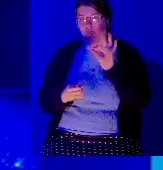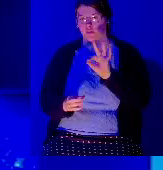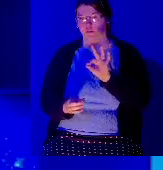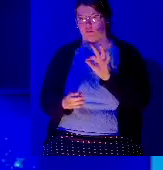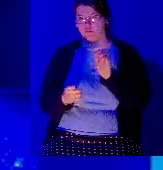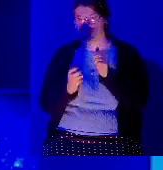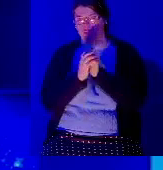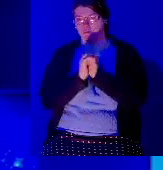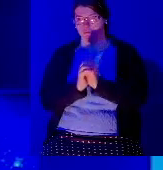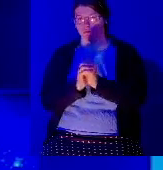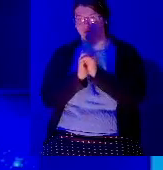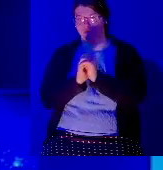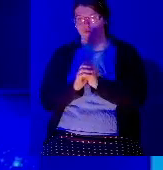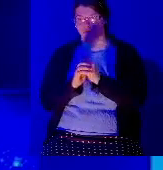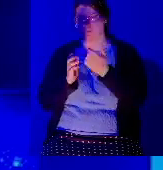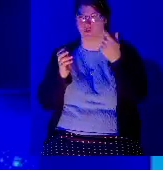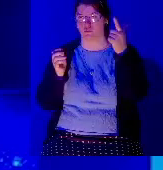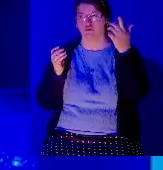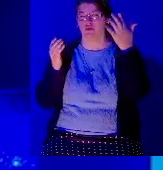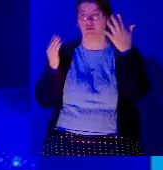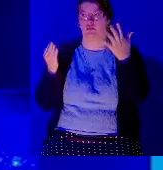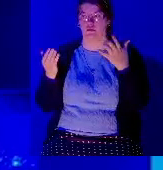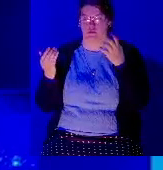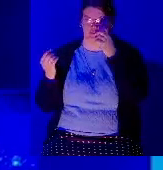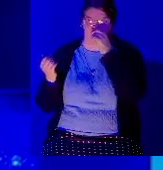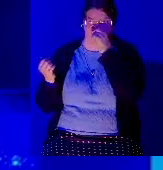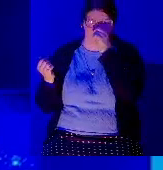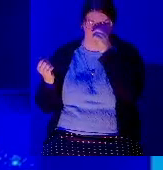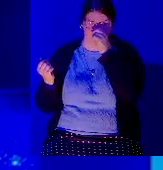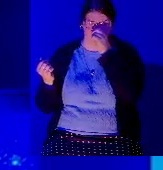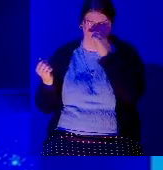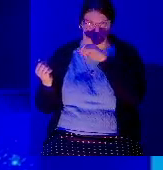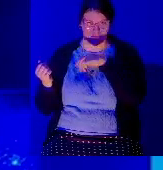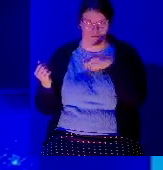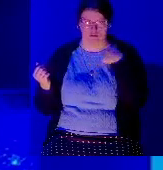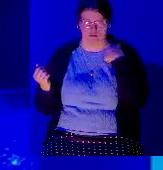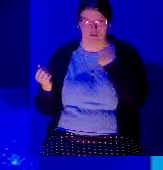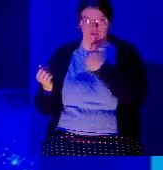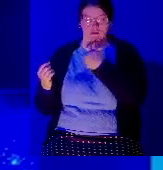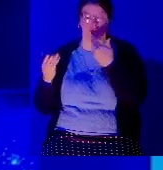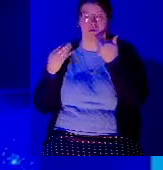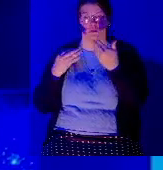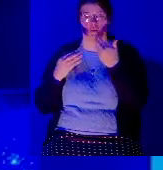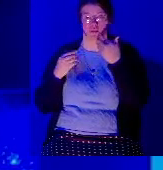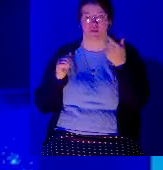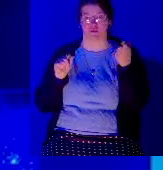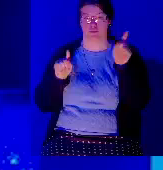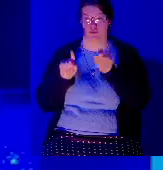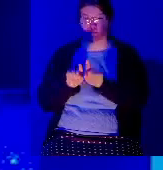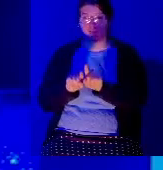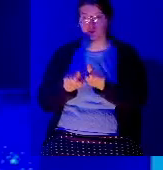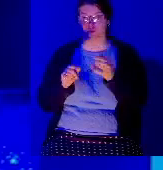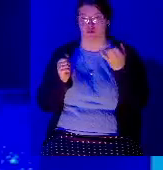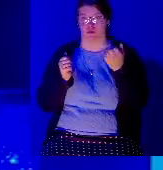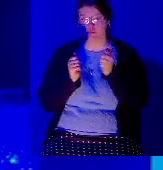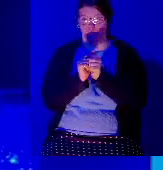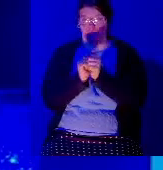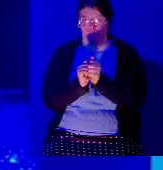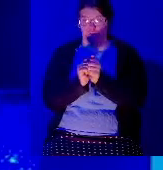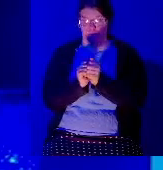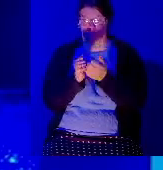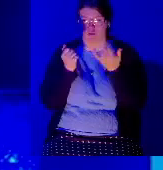desire. We thank you for being with us today. We pray your Spirit to descend upon this